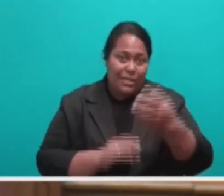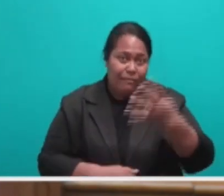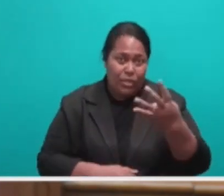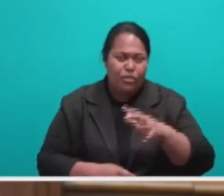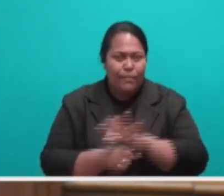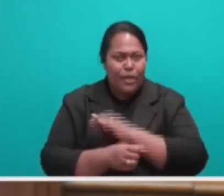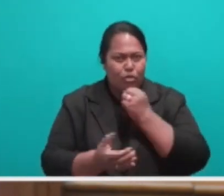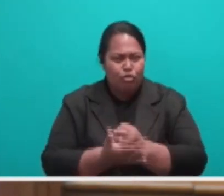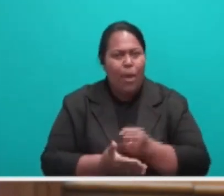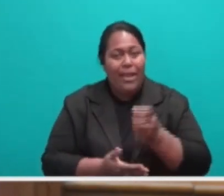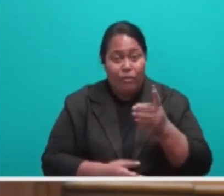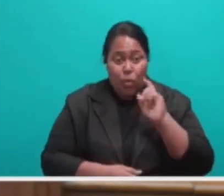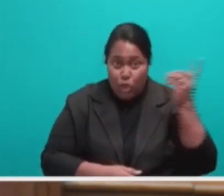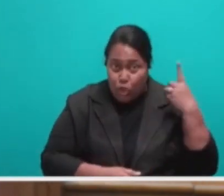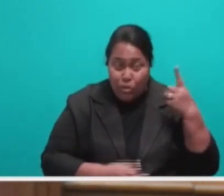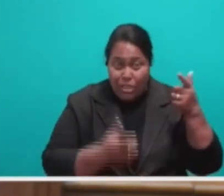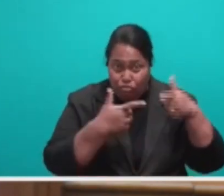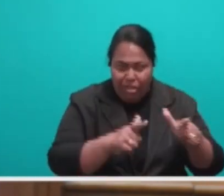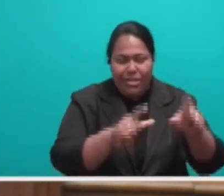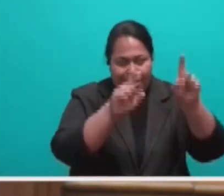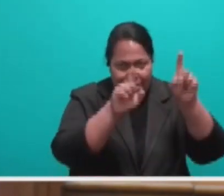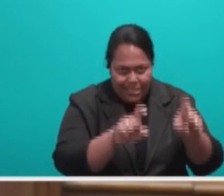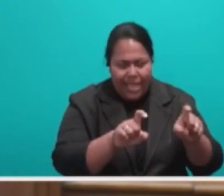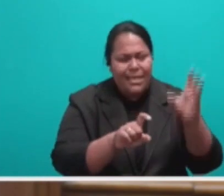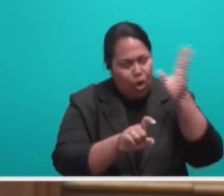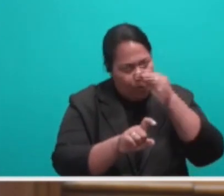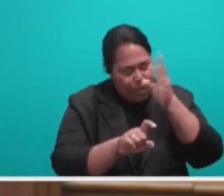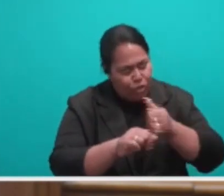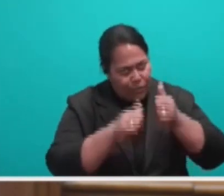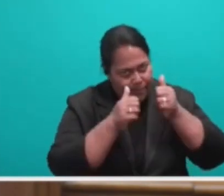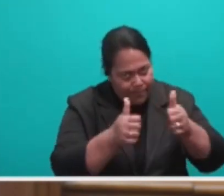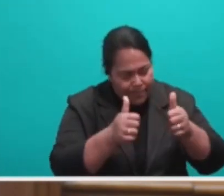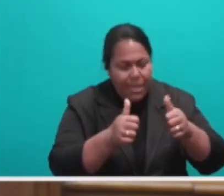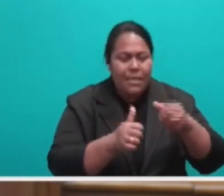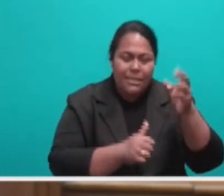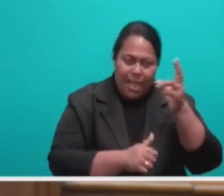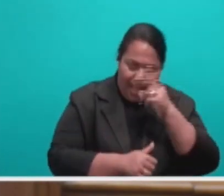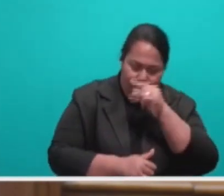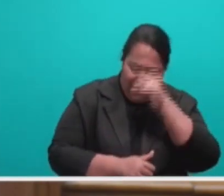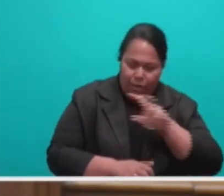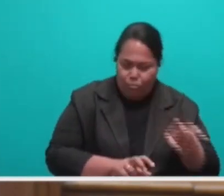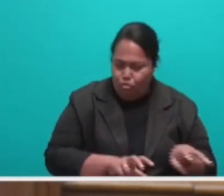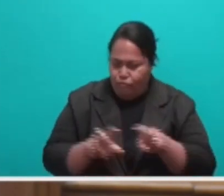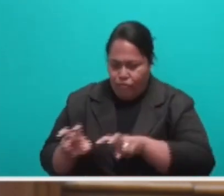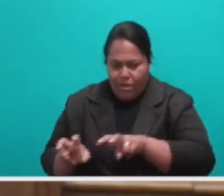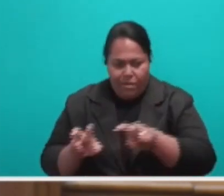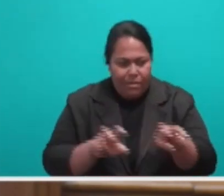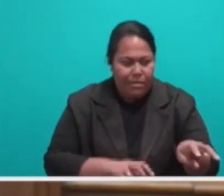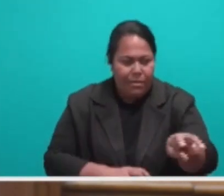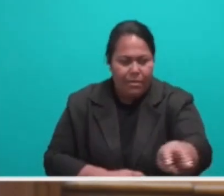officials on duty travel stay in decent accommodation and are able to safely move from one point to the